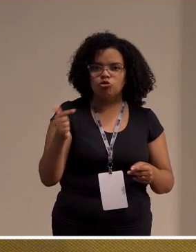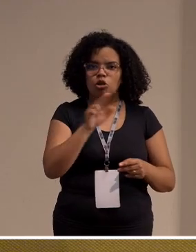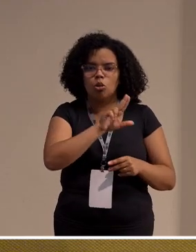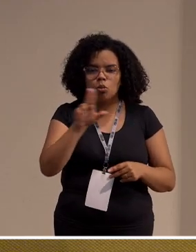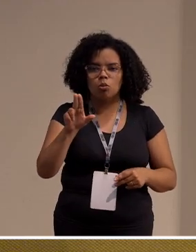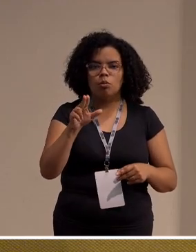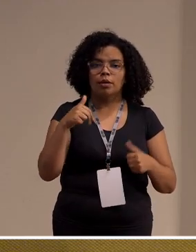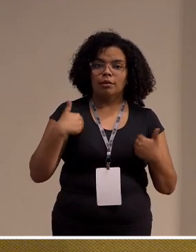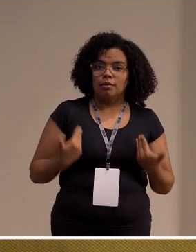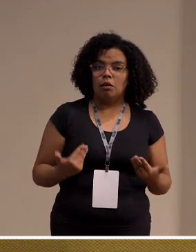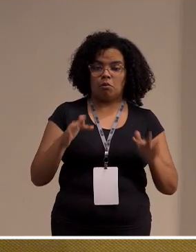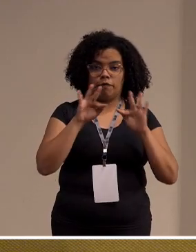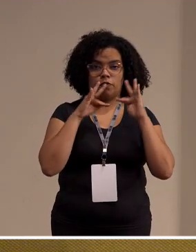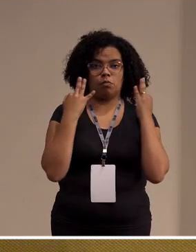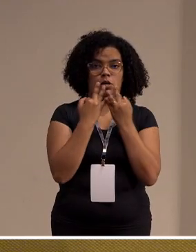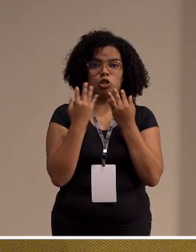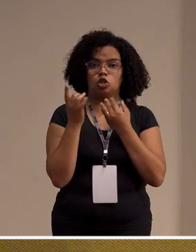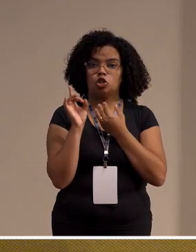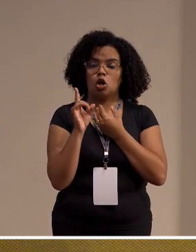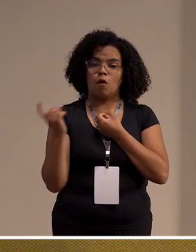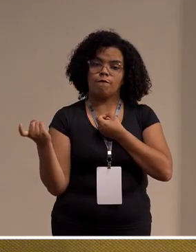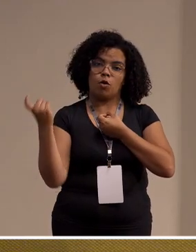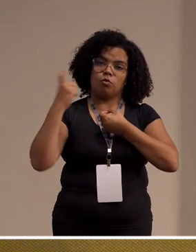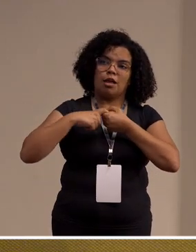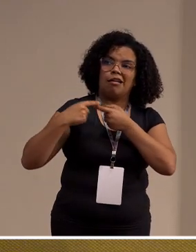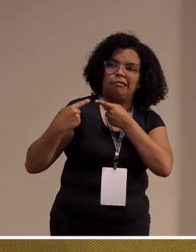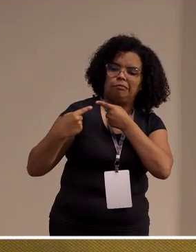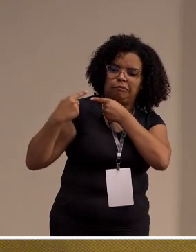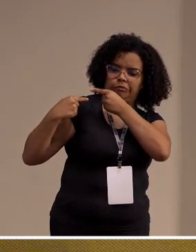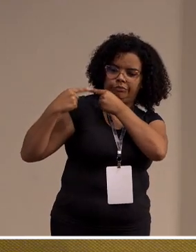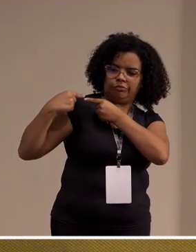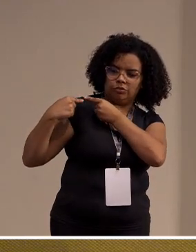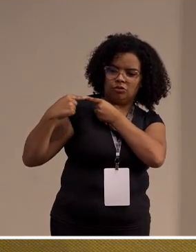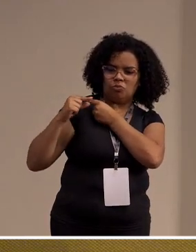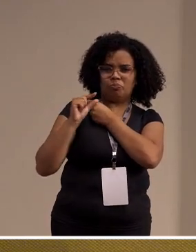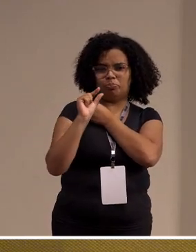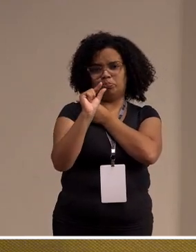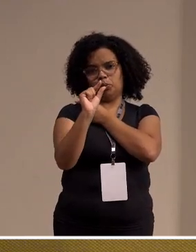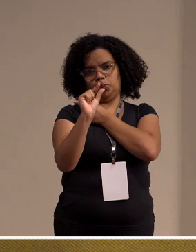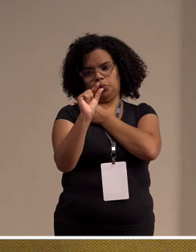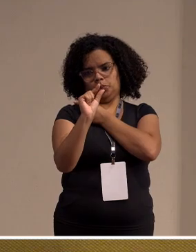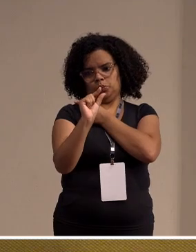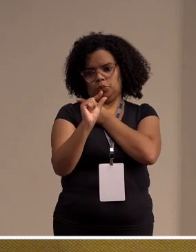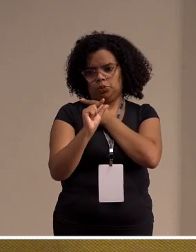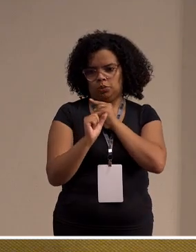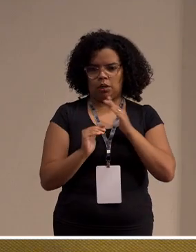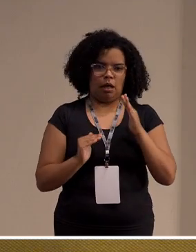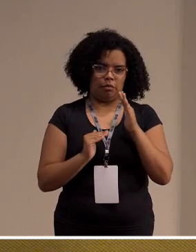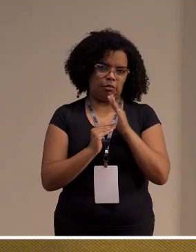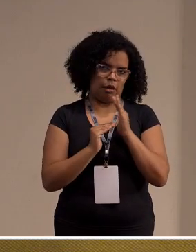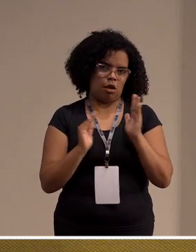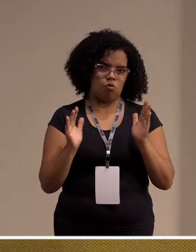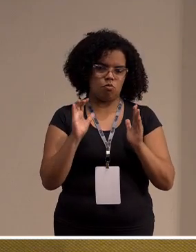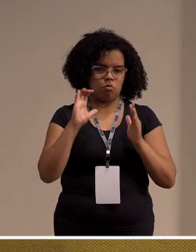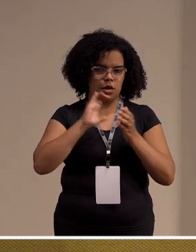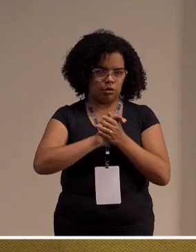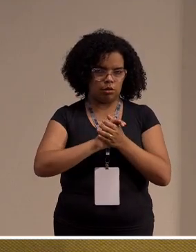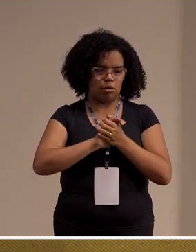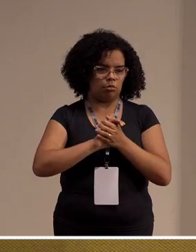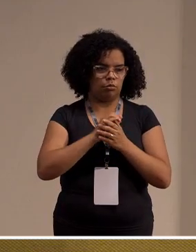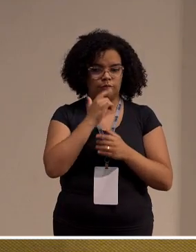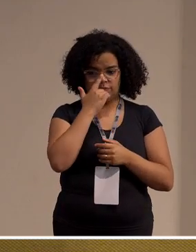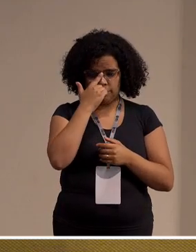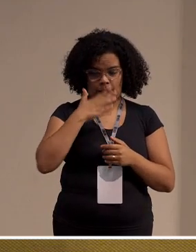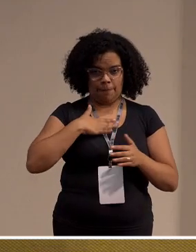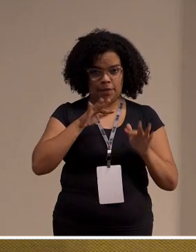only trace it back so far to a particular couple. Their names are Sam and Iris. They